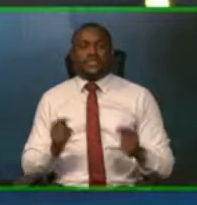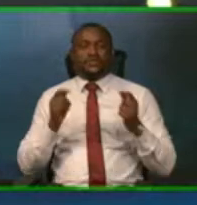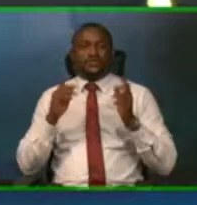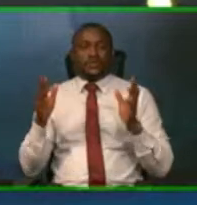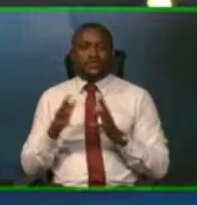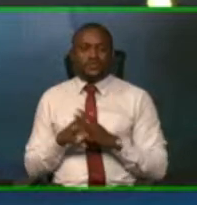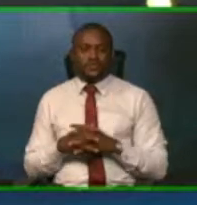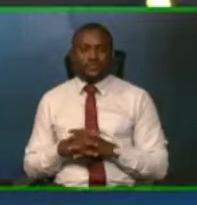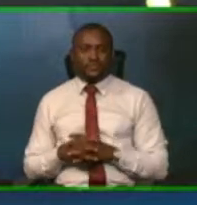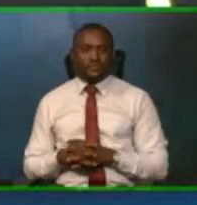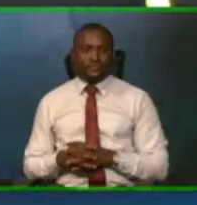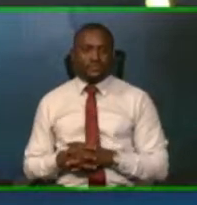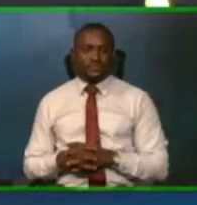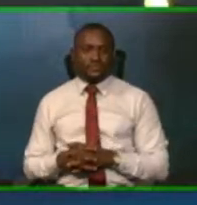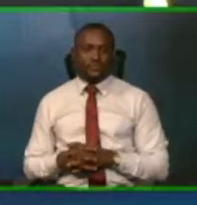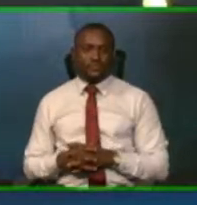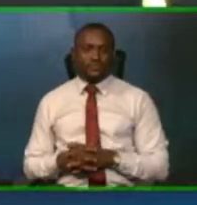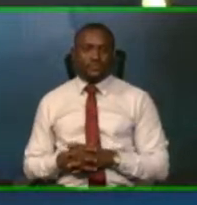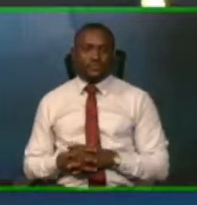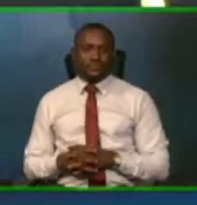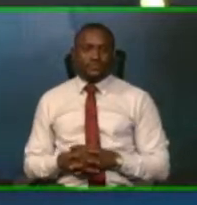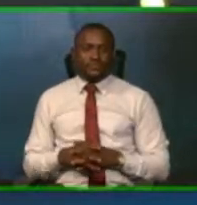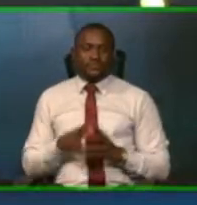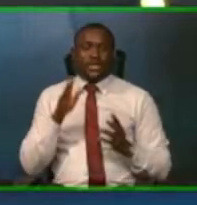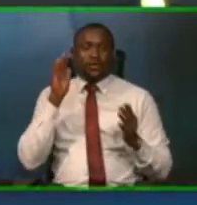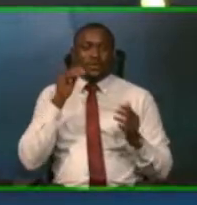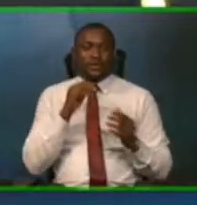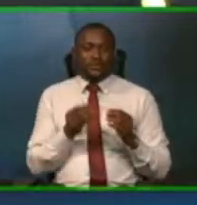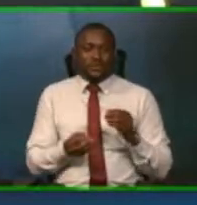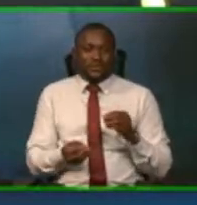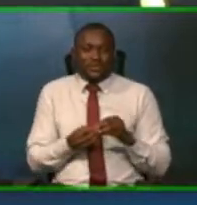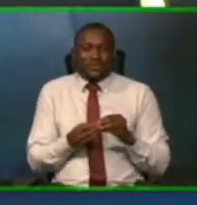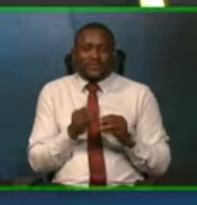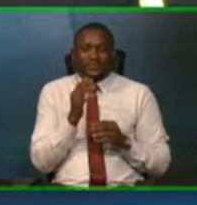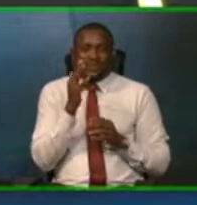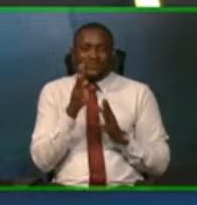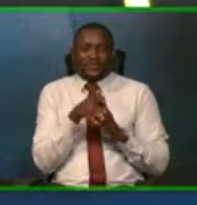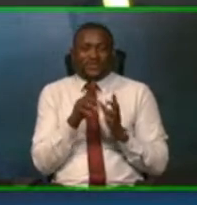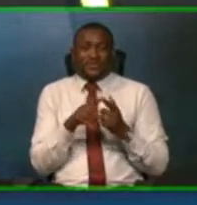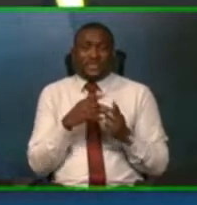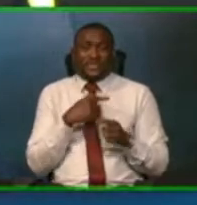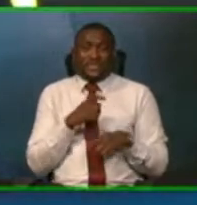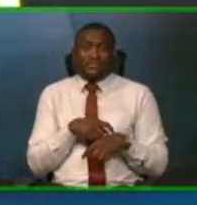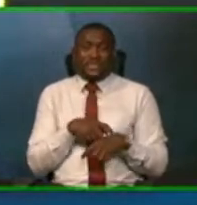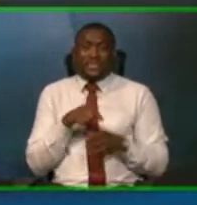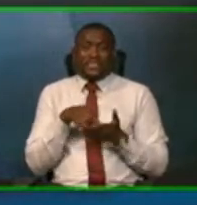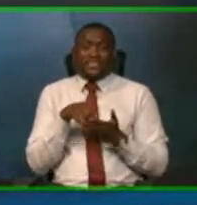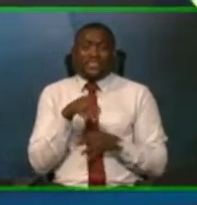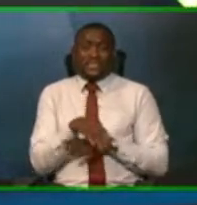Hallelujah. I hope that I will steal out 5 minutes from my time this night